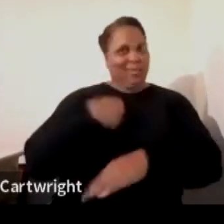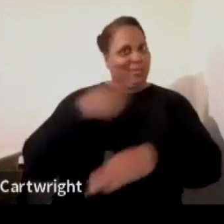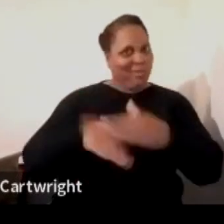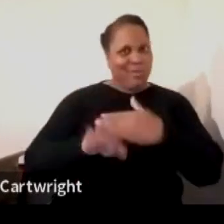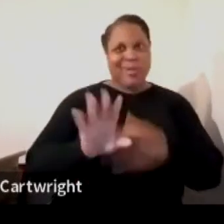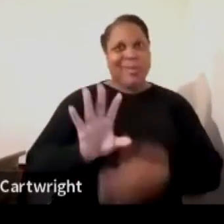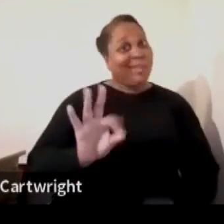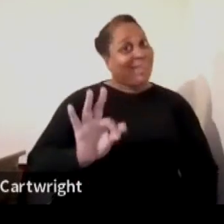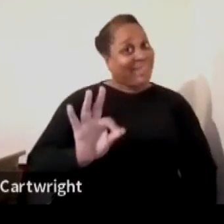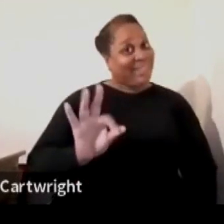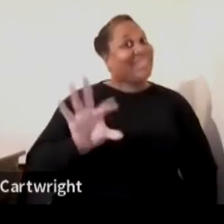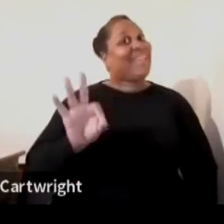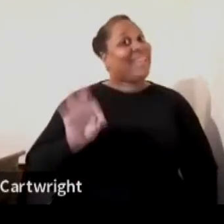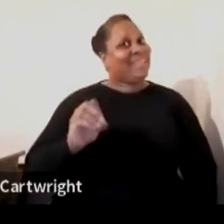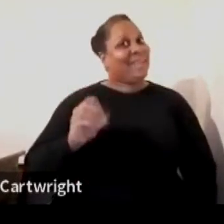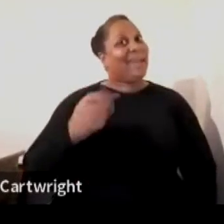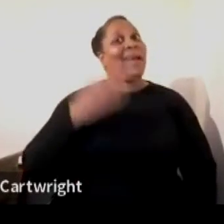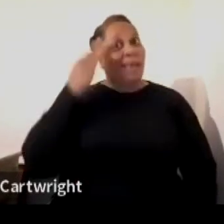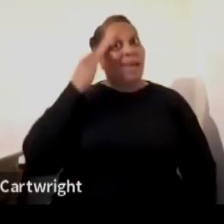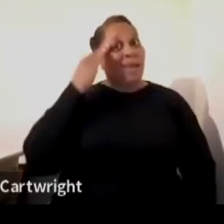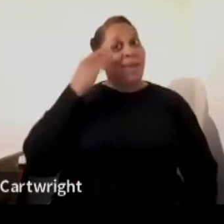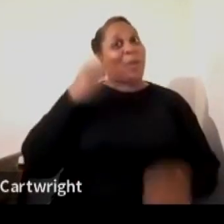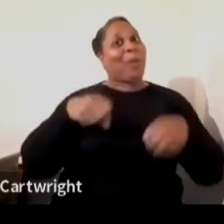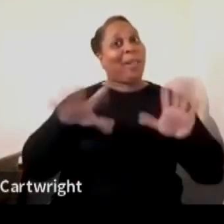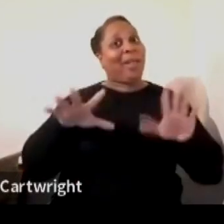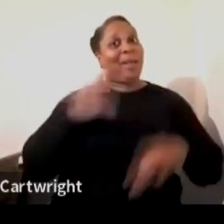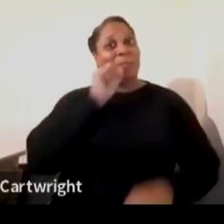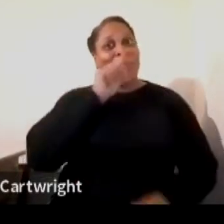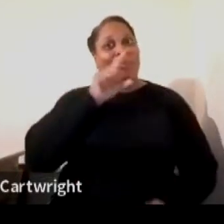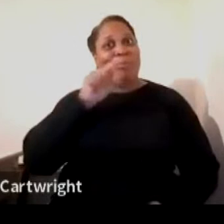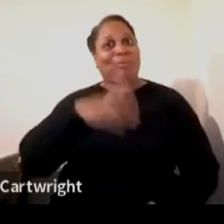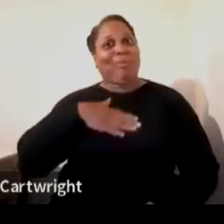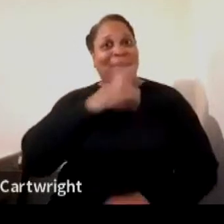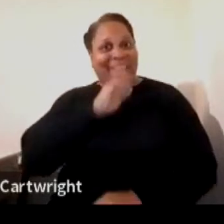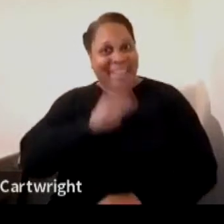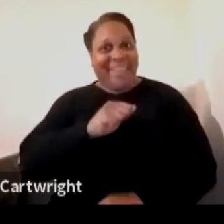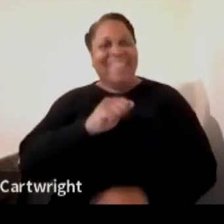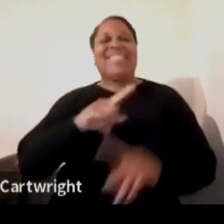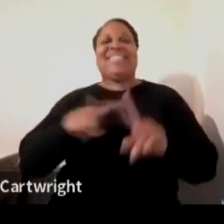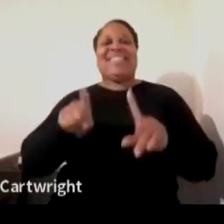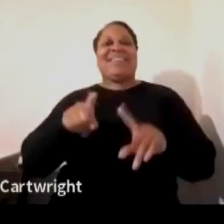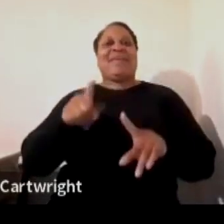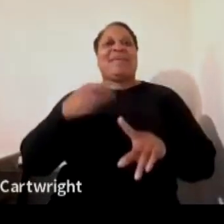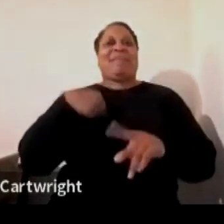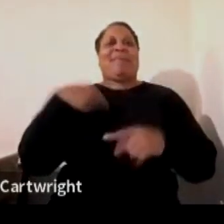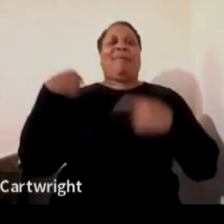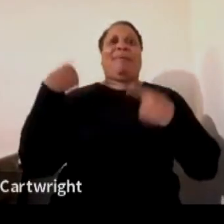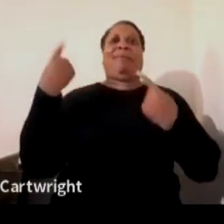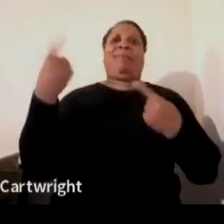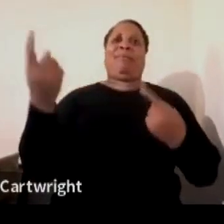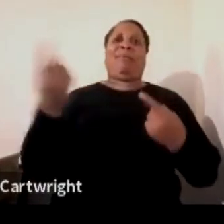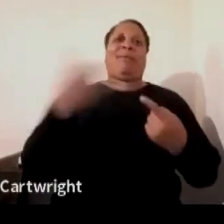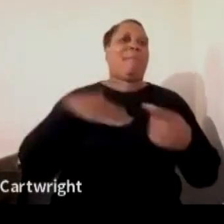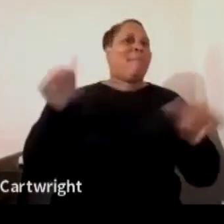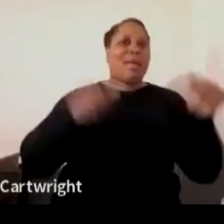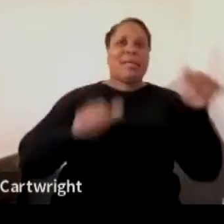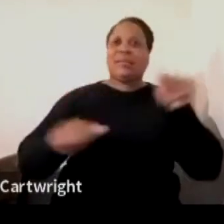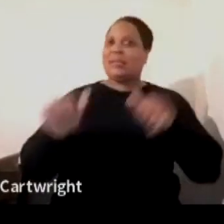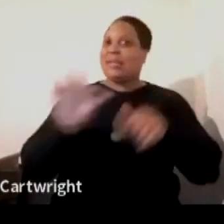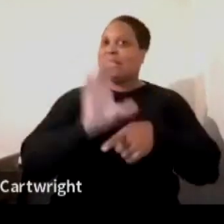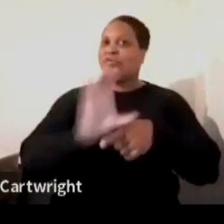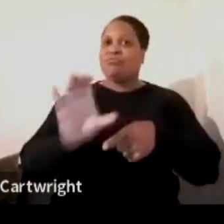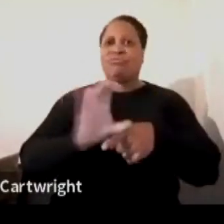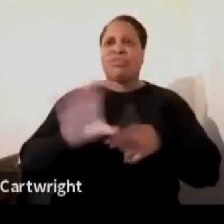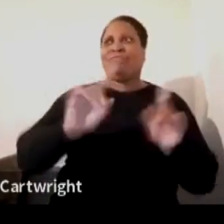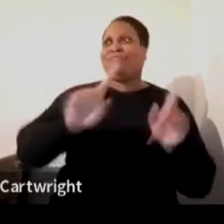1990. I know, just gave my age. And it's been around for like my whole science career. I have been to conferences